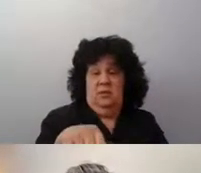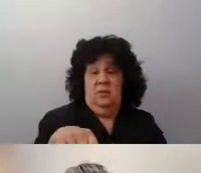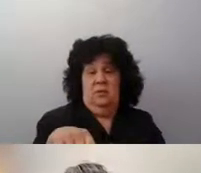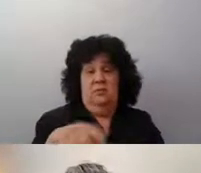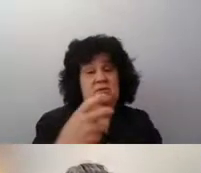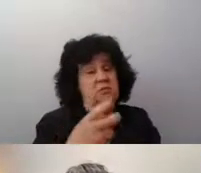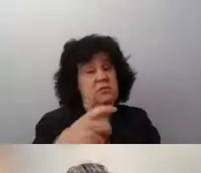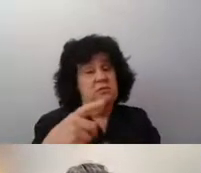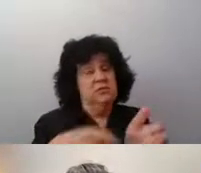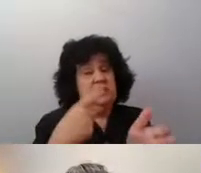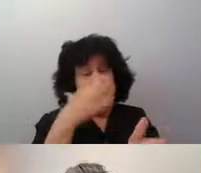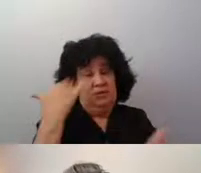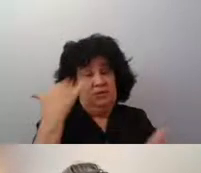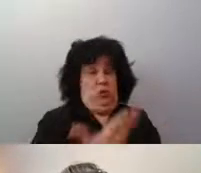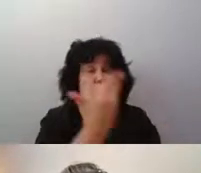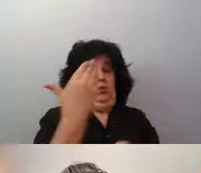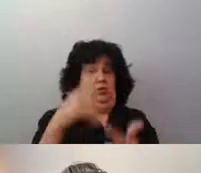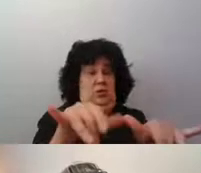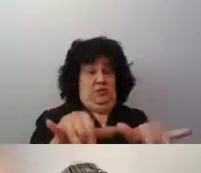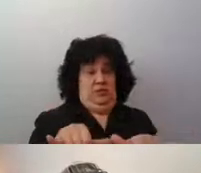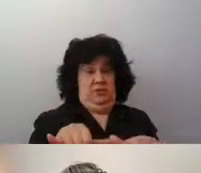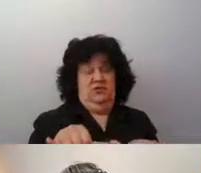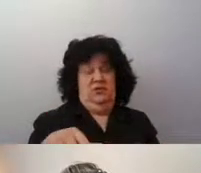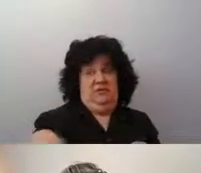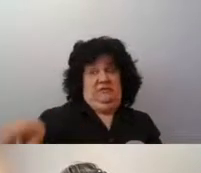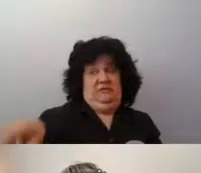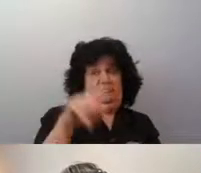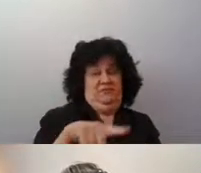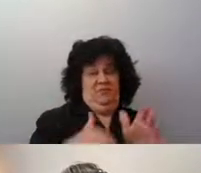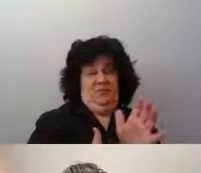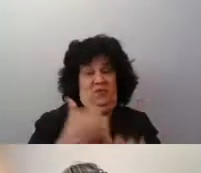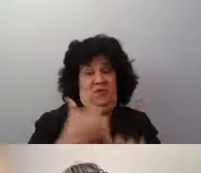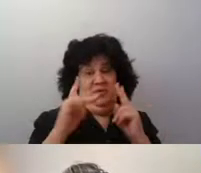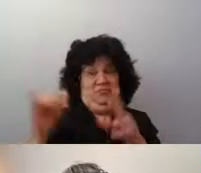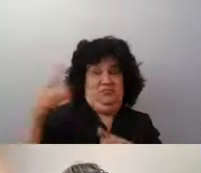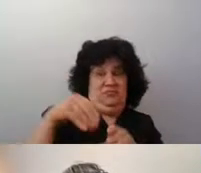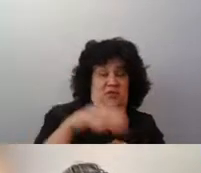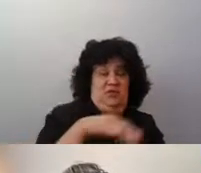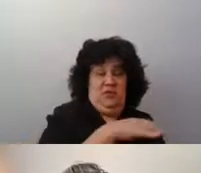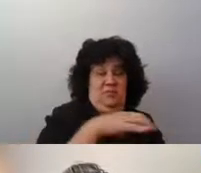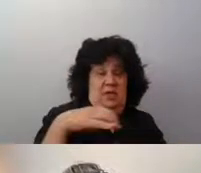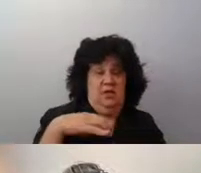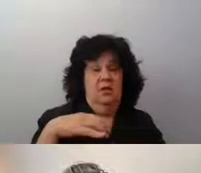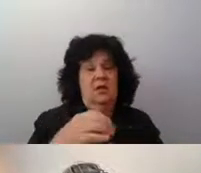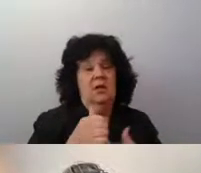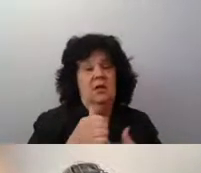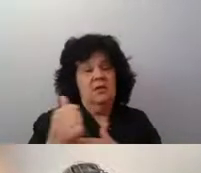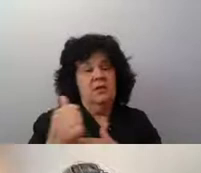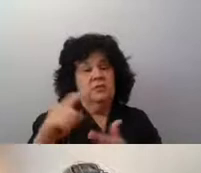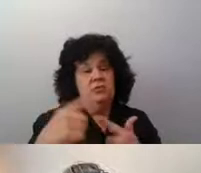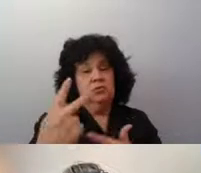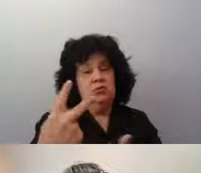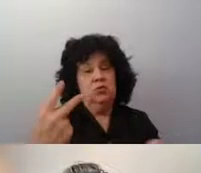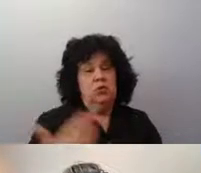it was new to all the architects and engineers that tend to make up most of the people who are on that committee, led to two new positions on